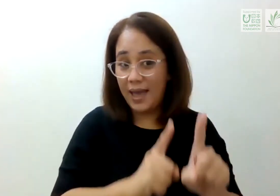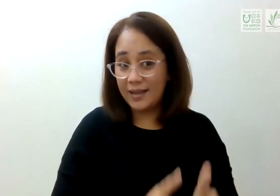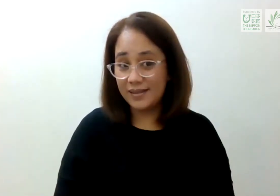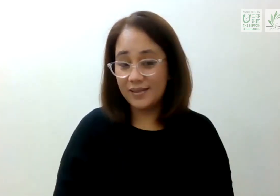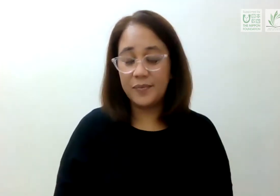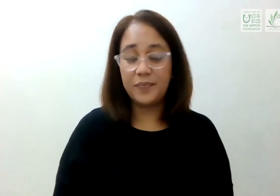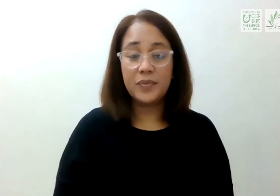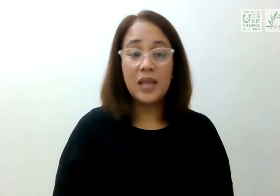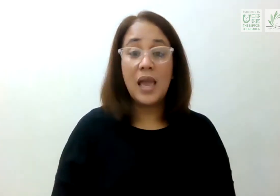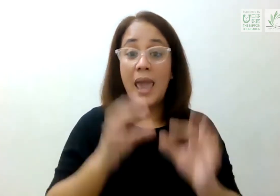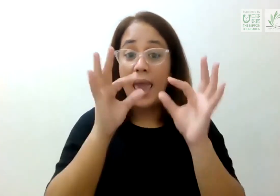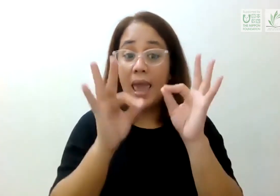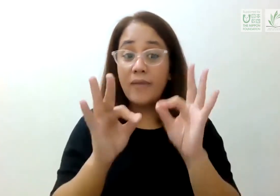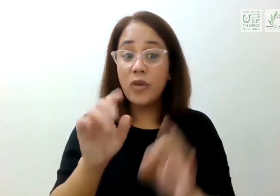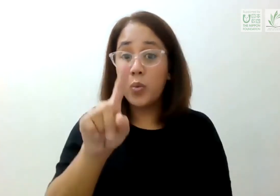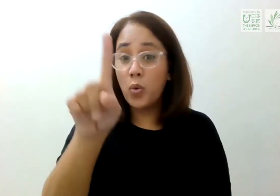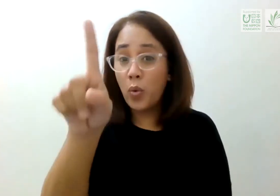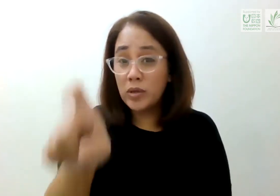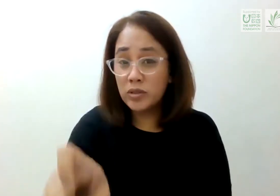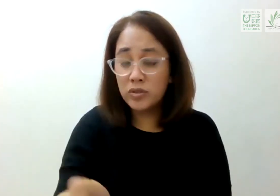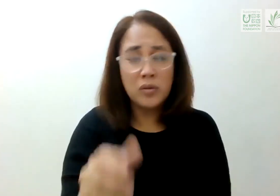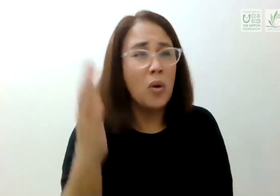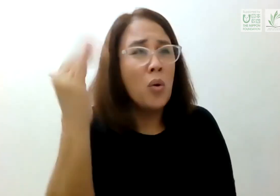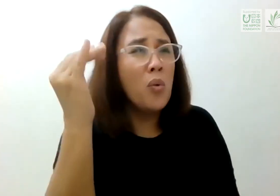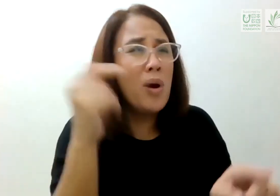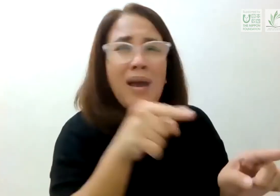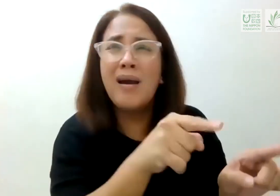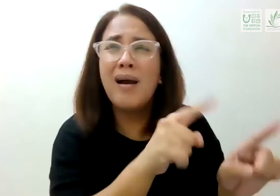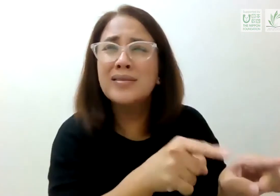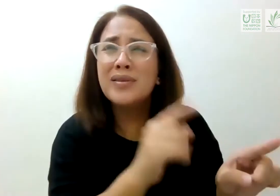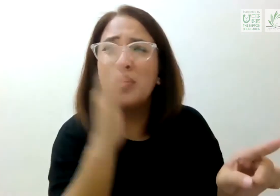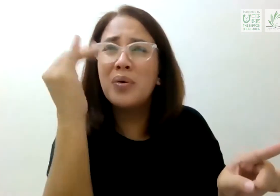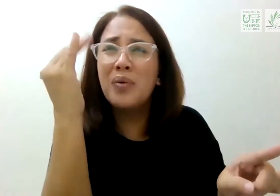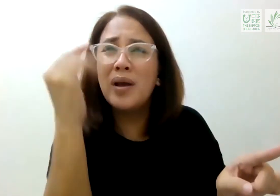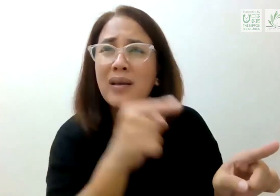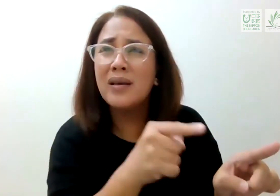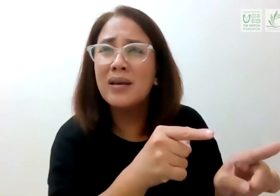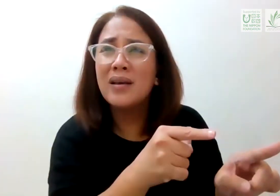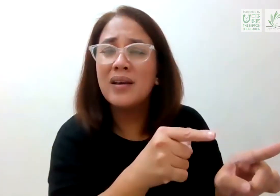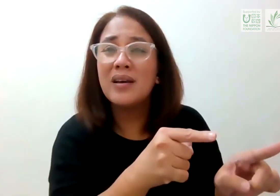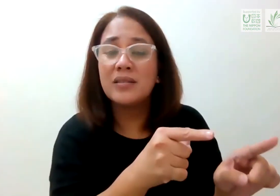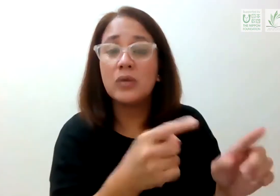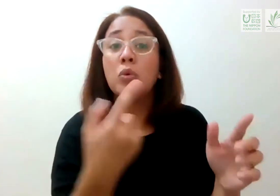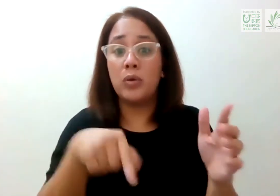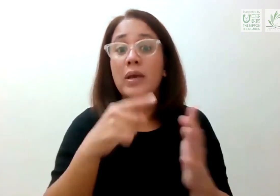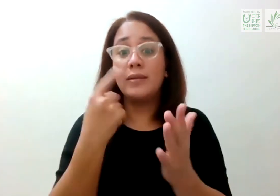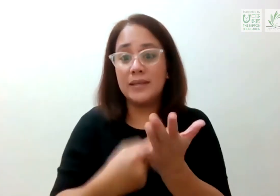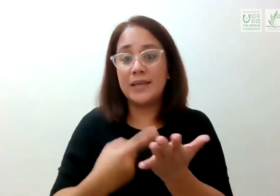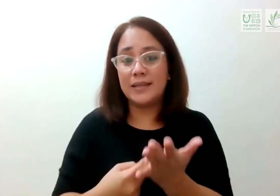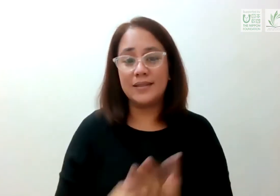have a question, why is it the correct answer? Then we'll discuss it. Okay?